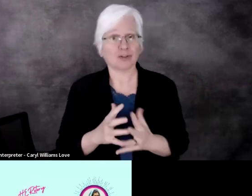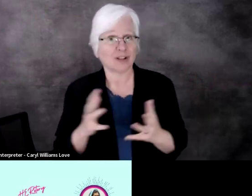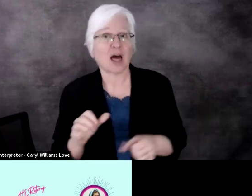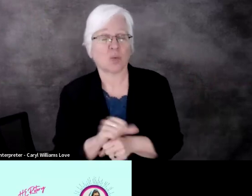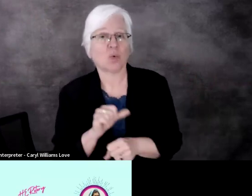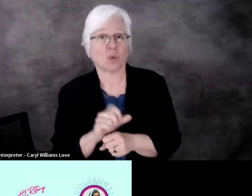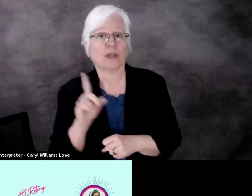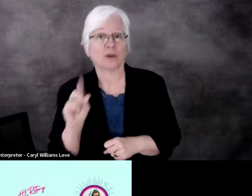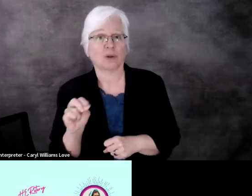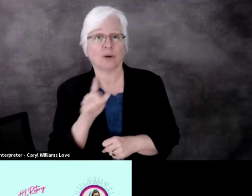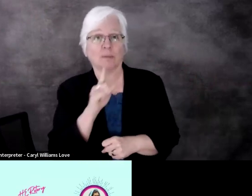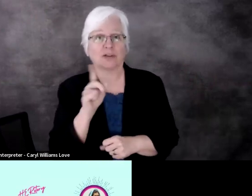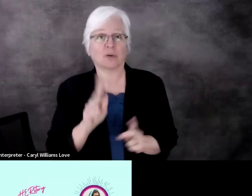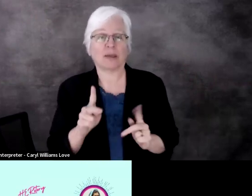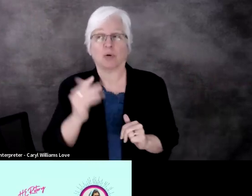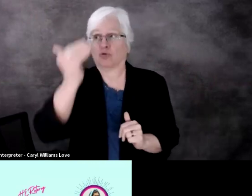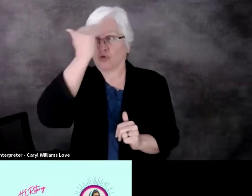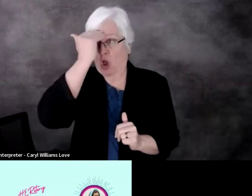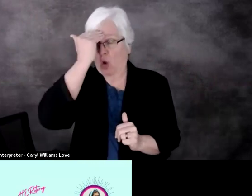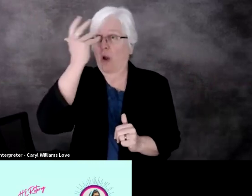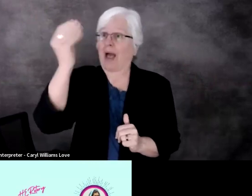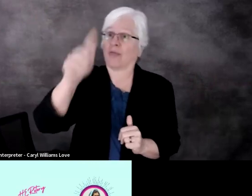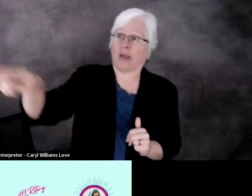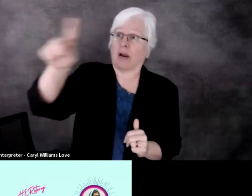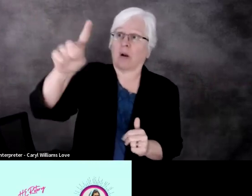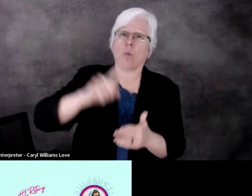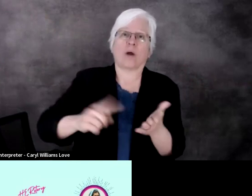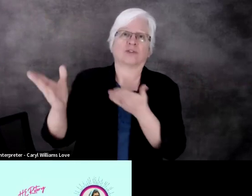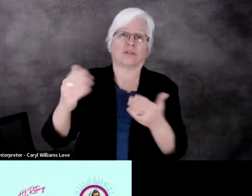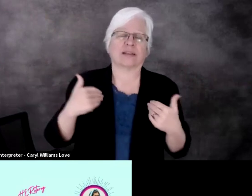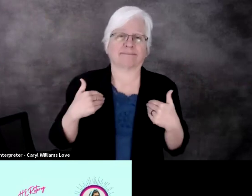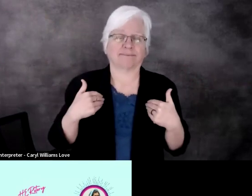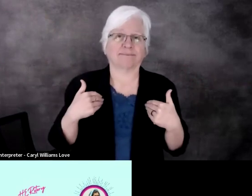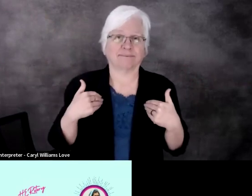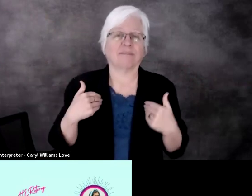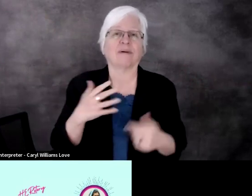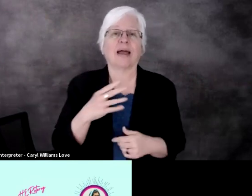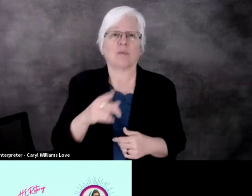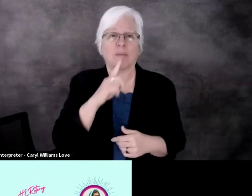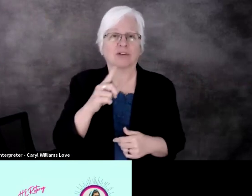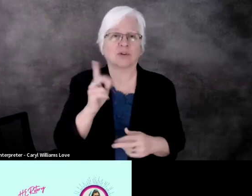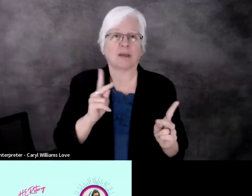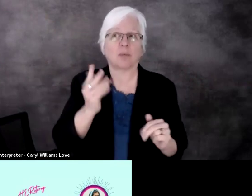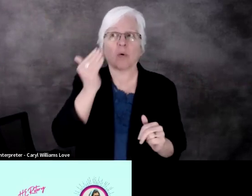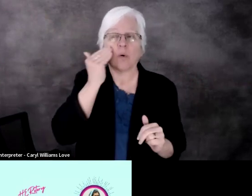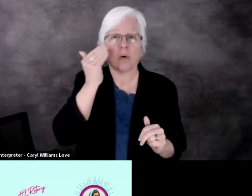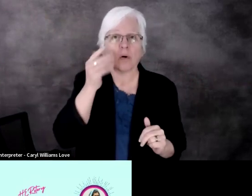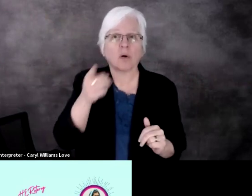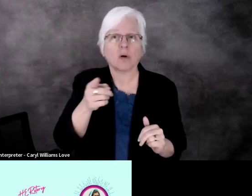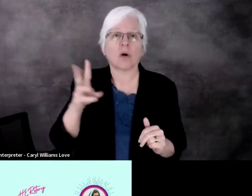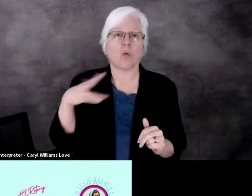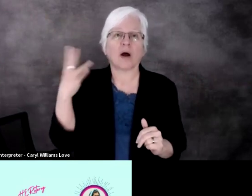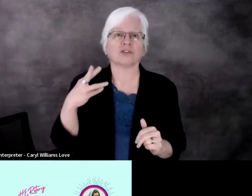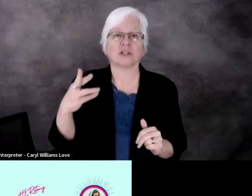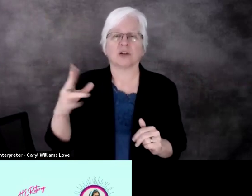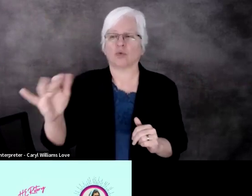sure that people are aware of what services are out there. You know, we're really working hard to make sure that people are aware of the Washington Recovery